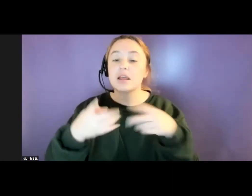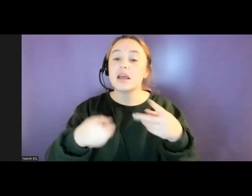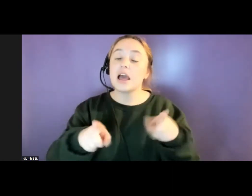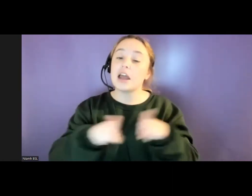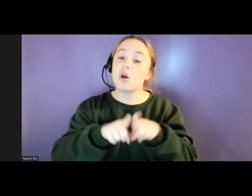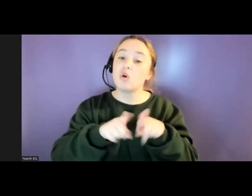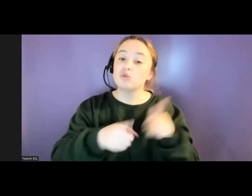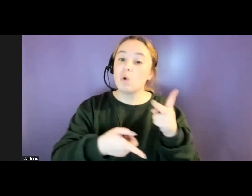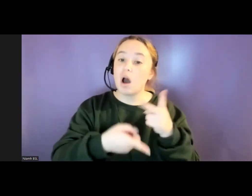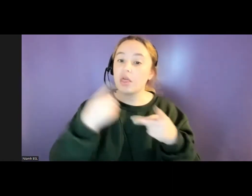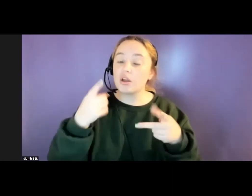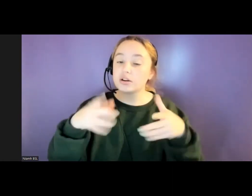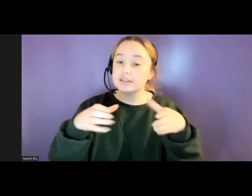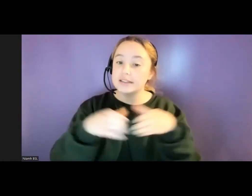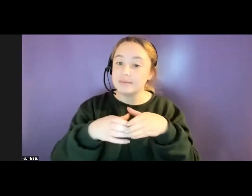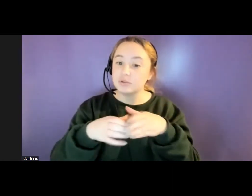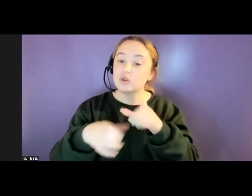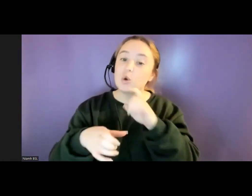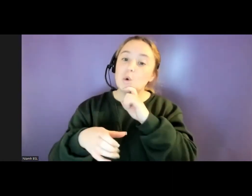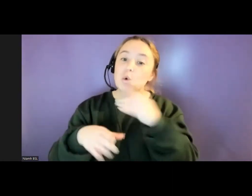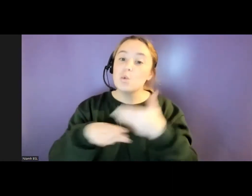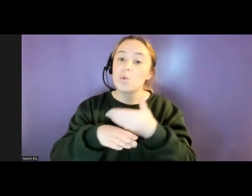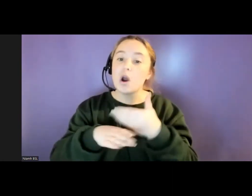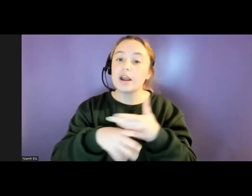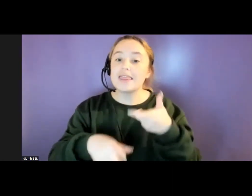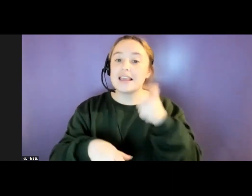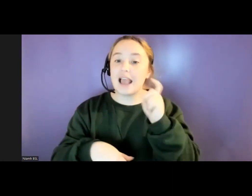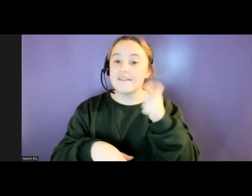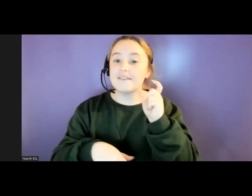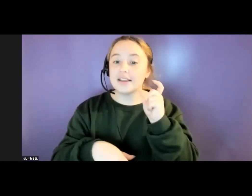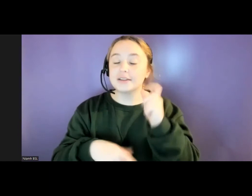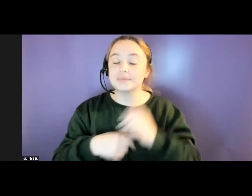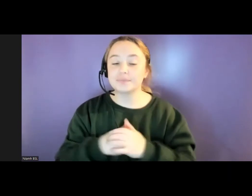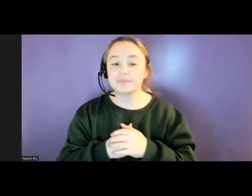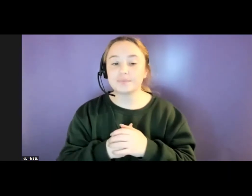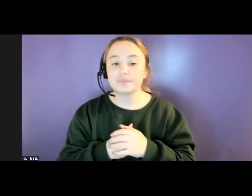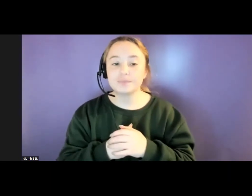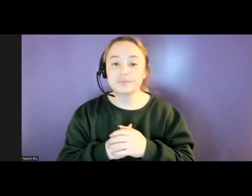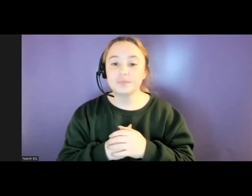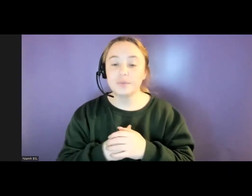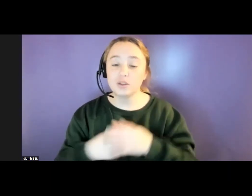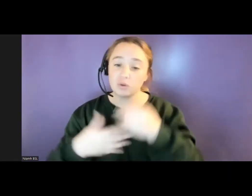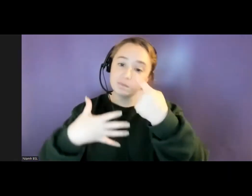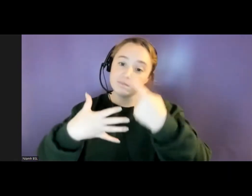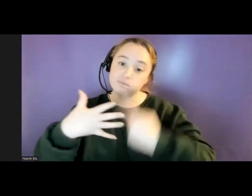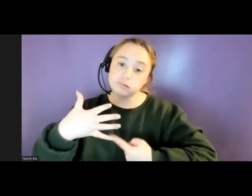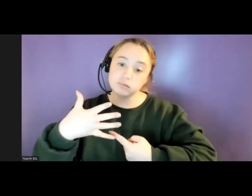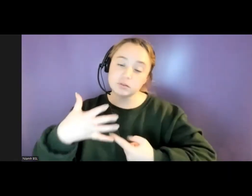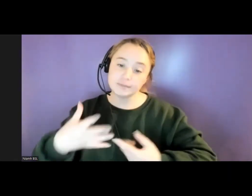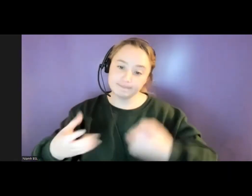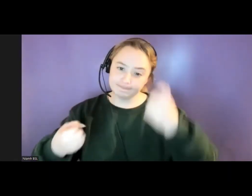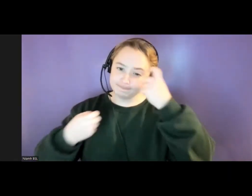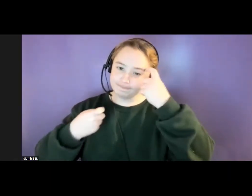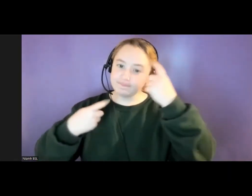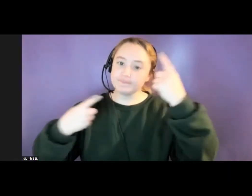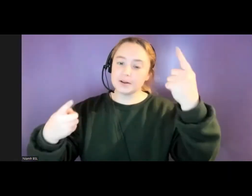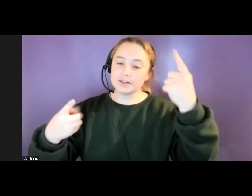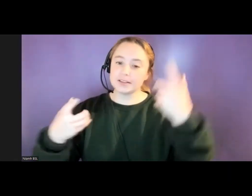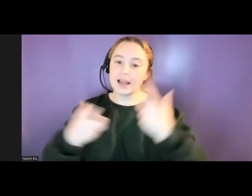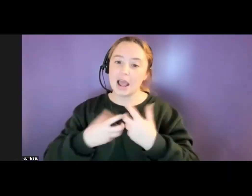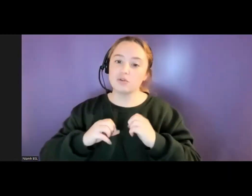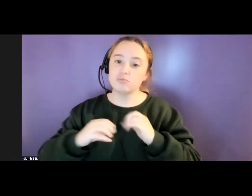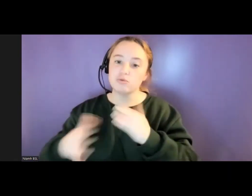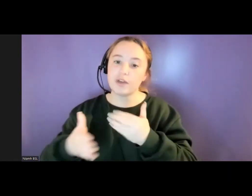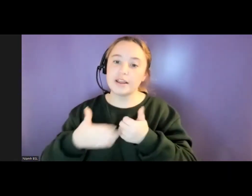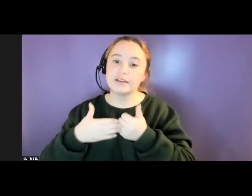serving you within the cafe areas here at the airport. So we all have the best understanding we can to provide the